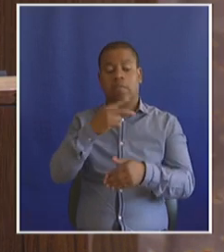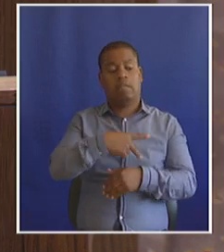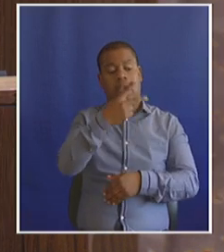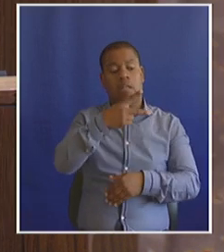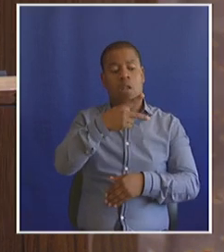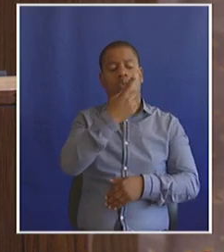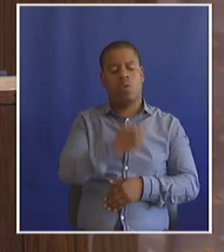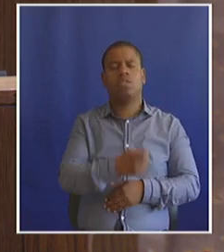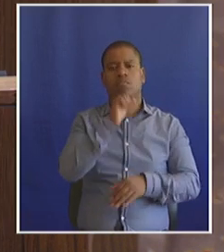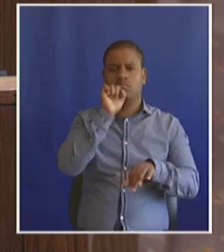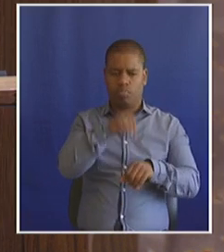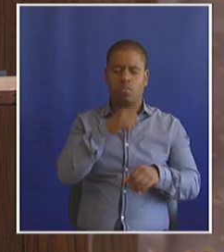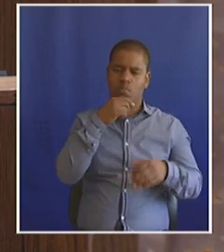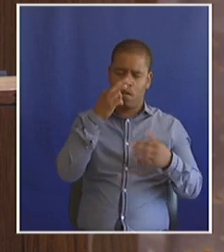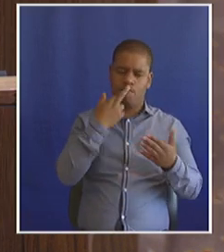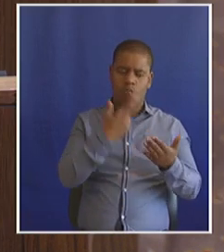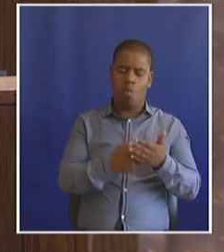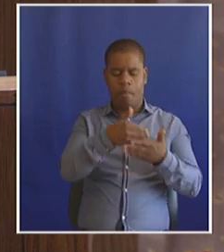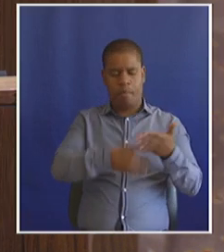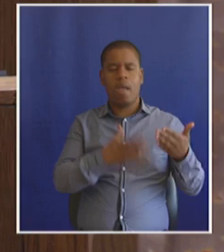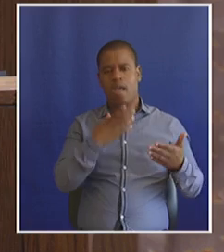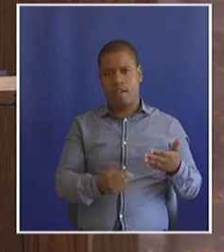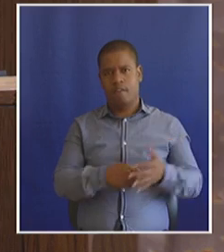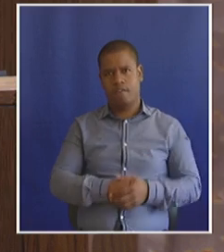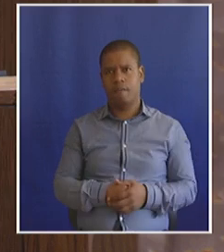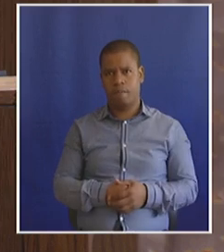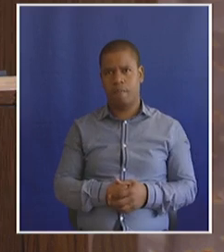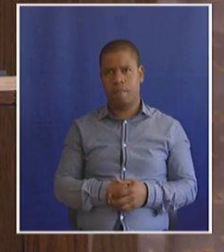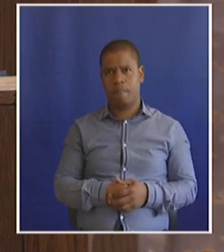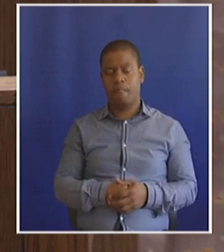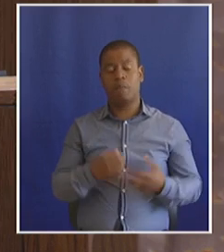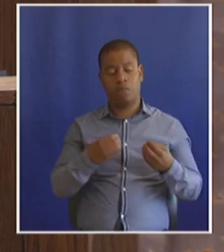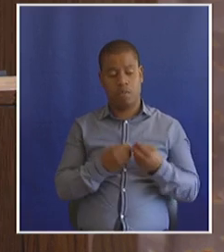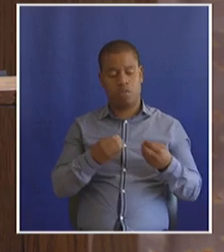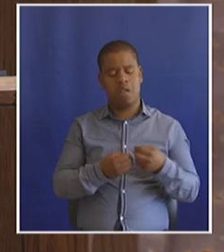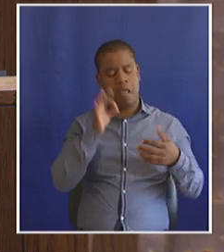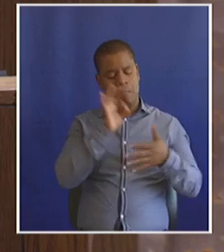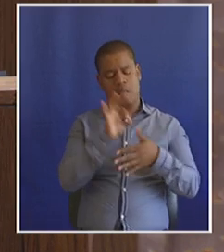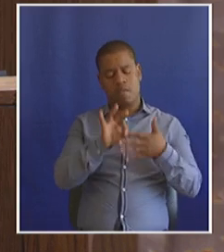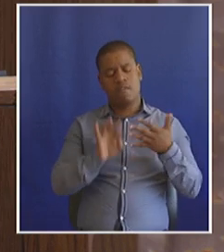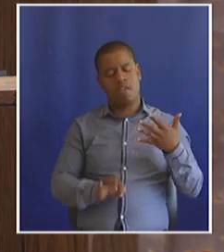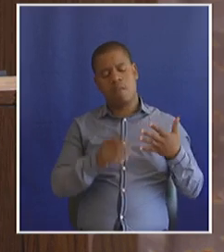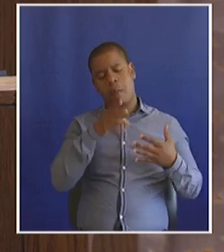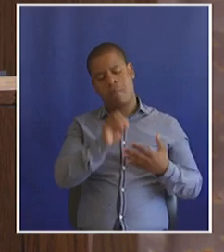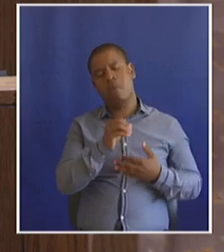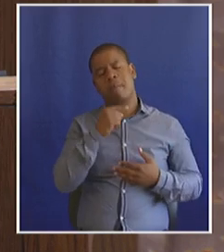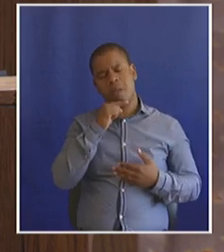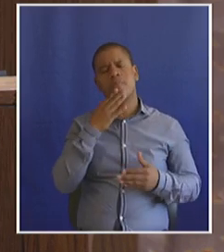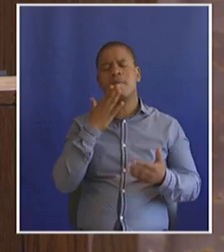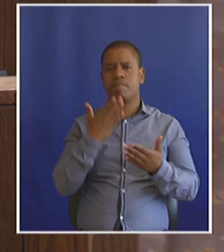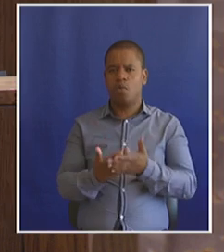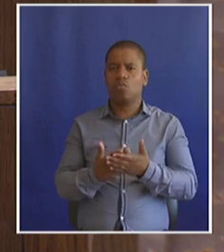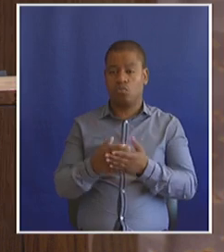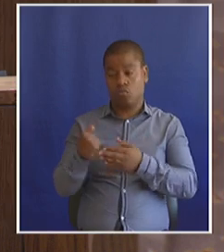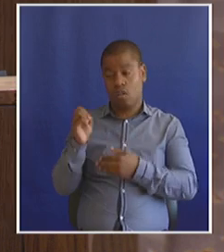have some report on the numbers of escapes, which was something that was specifically asked for. So I would suggest that if the